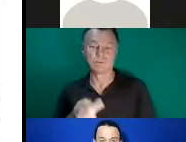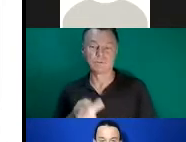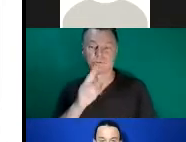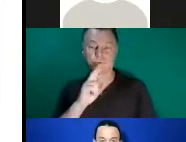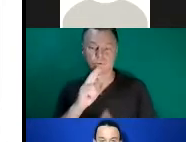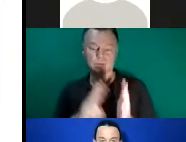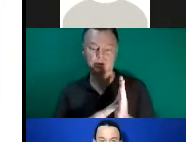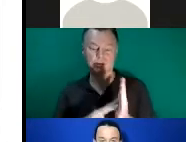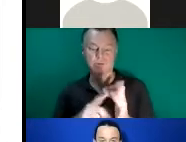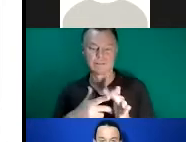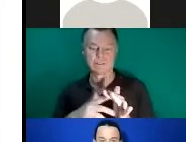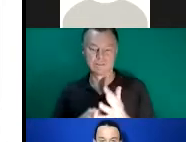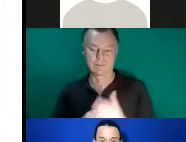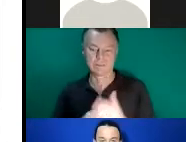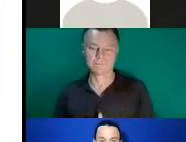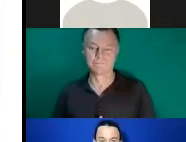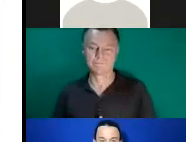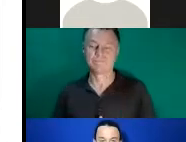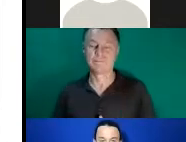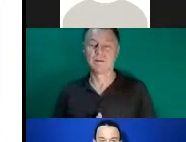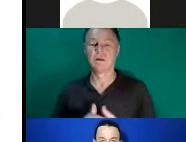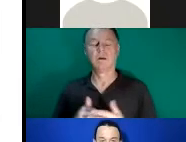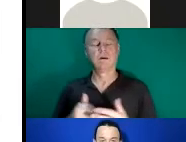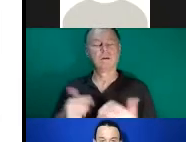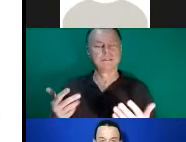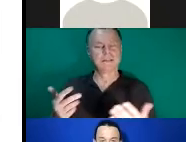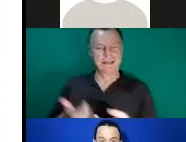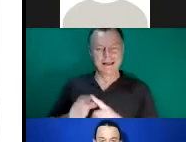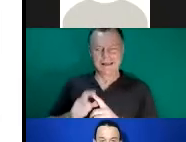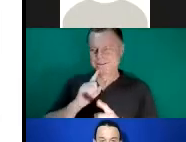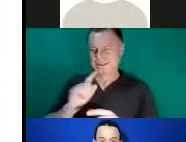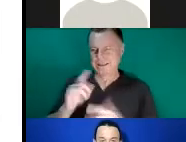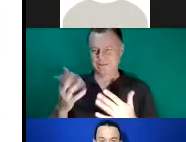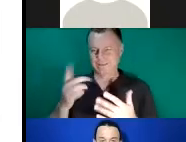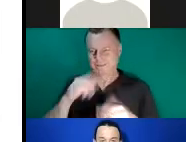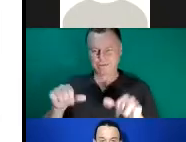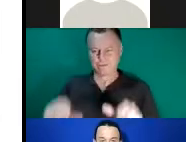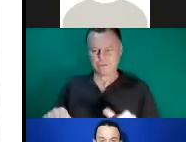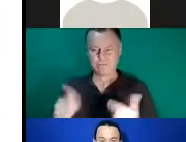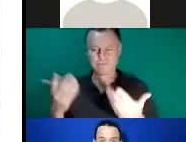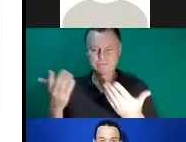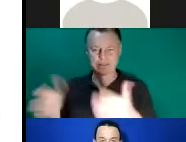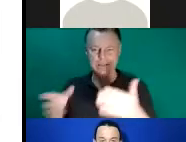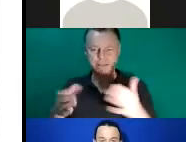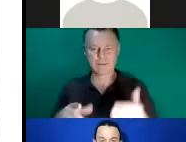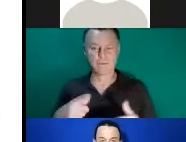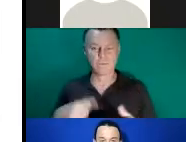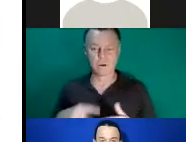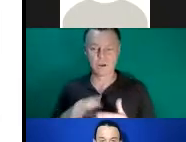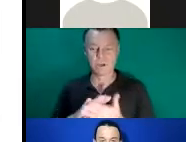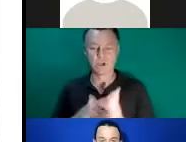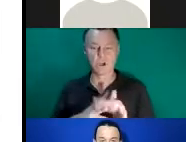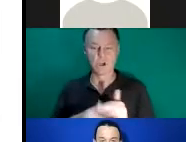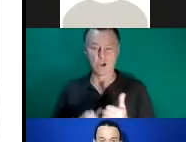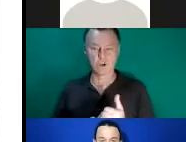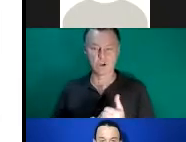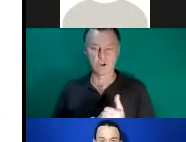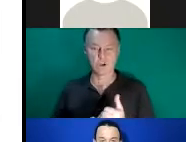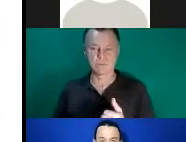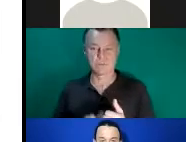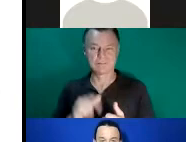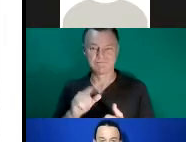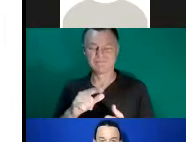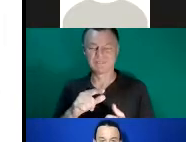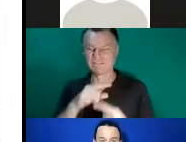victims. Why it's so difficult to pinpoint is due to the fact that Holmes was a compulsive